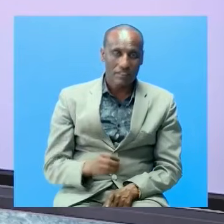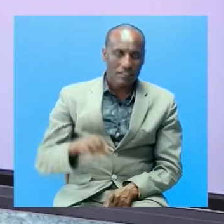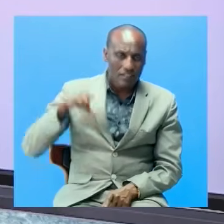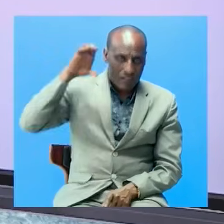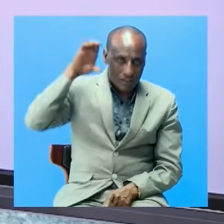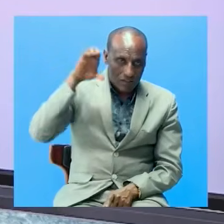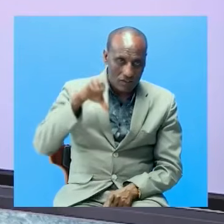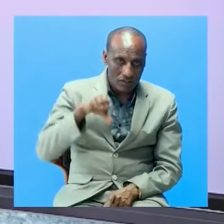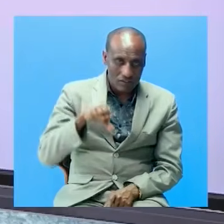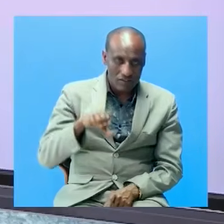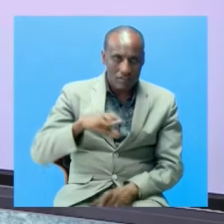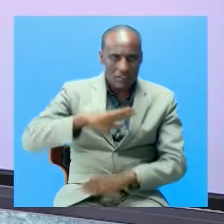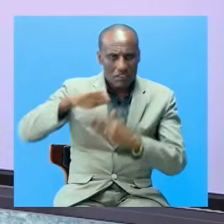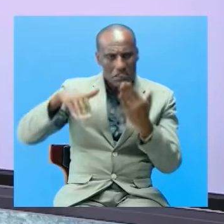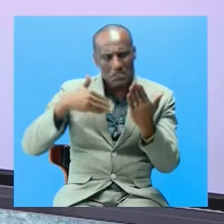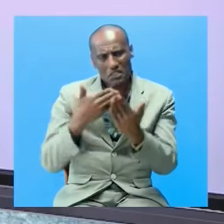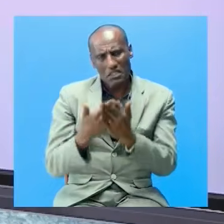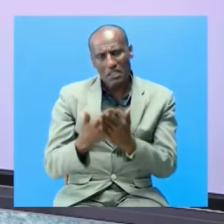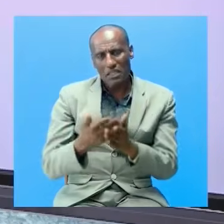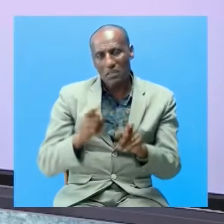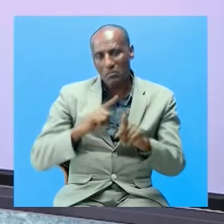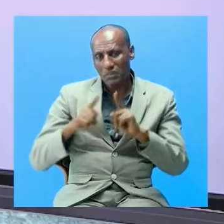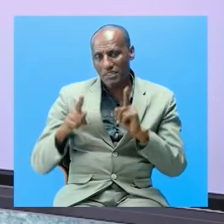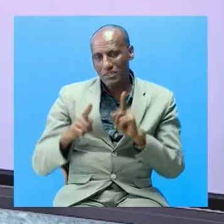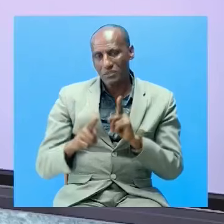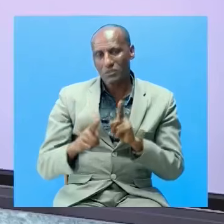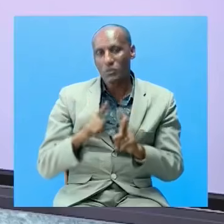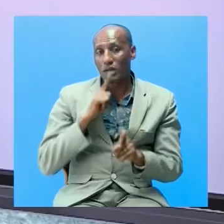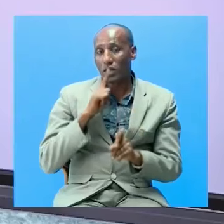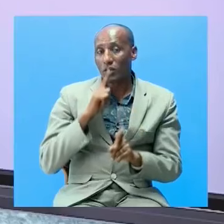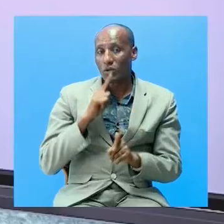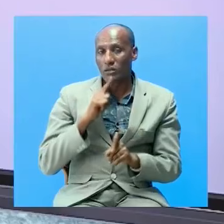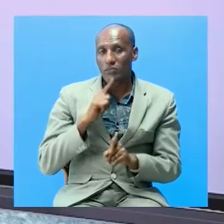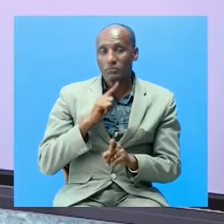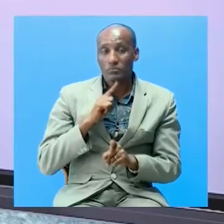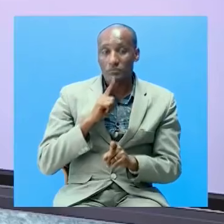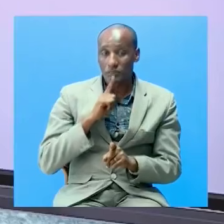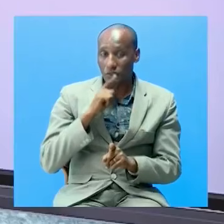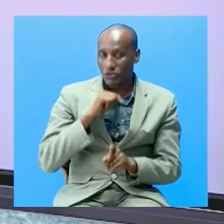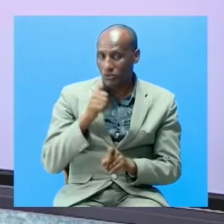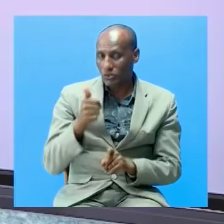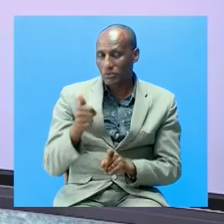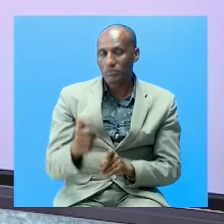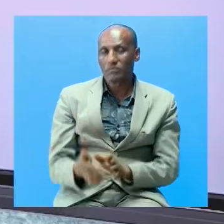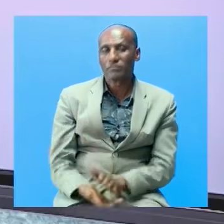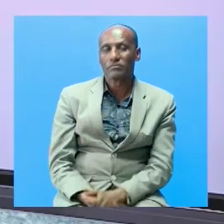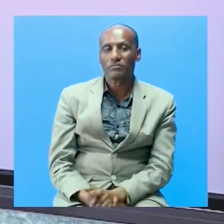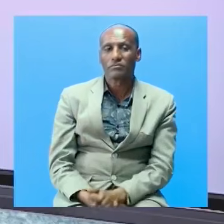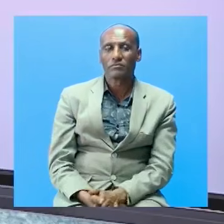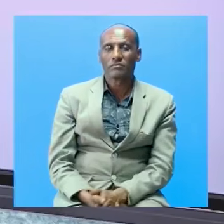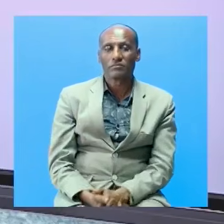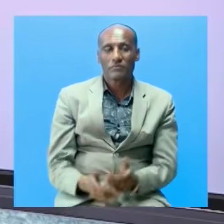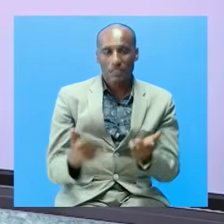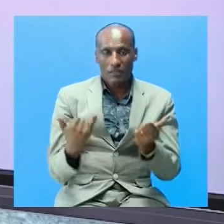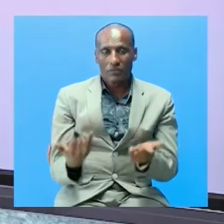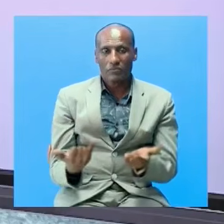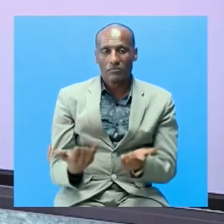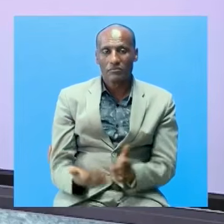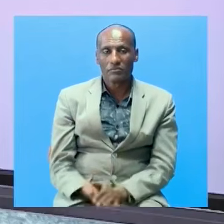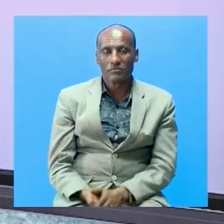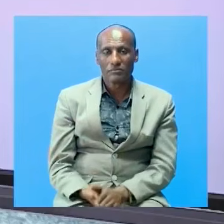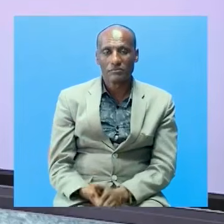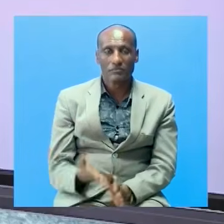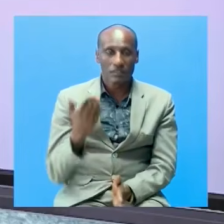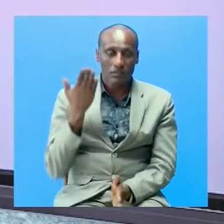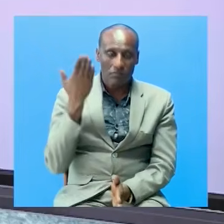is 40%. And in the case of could, it is general but uncertain, something which is